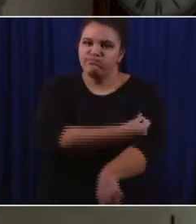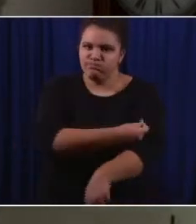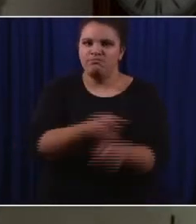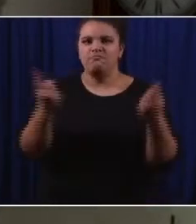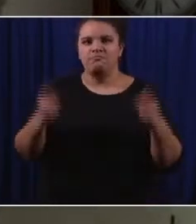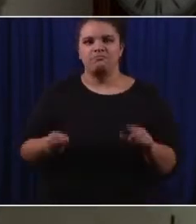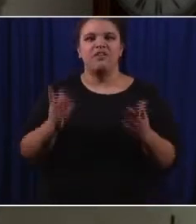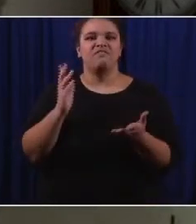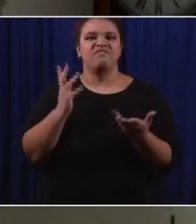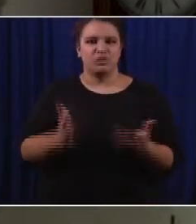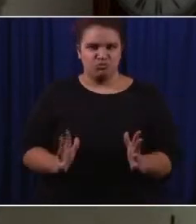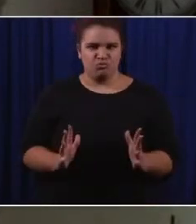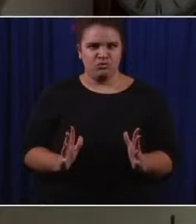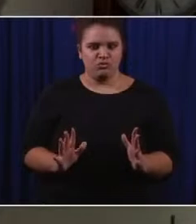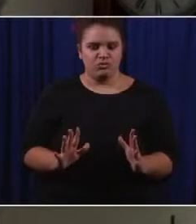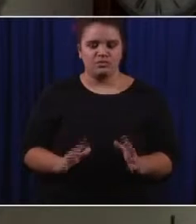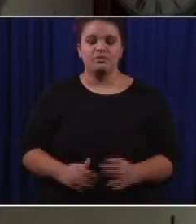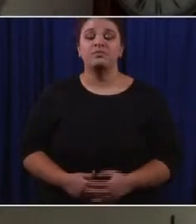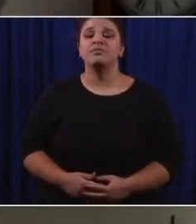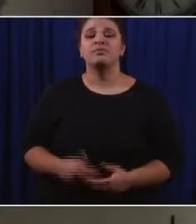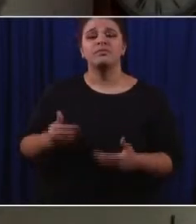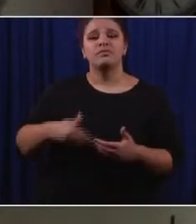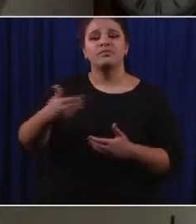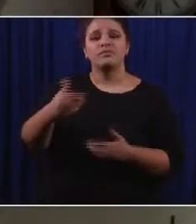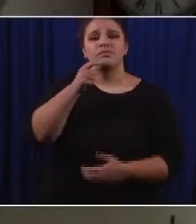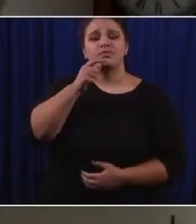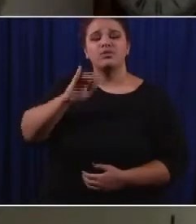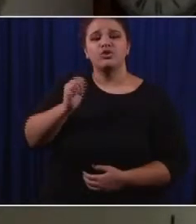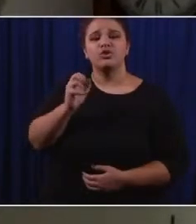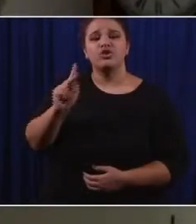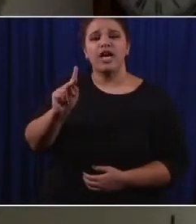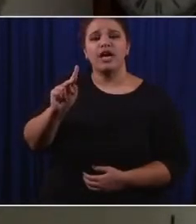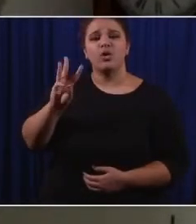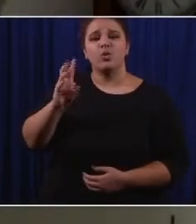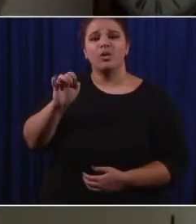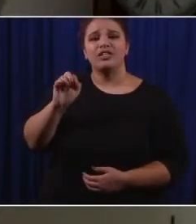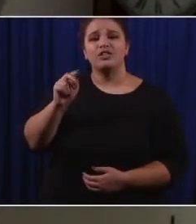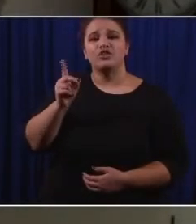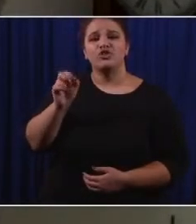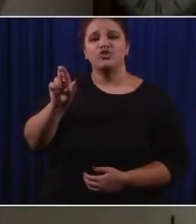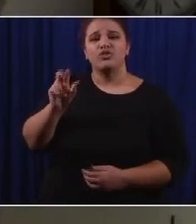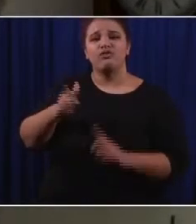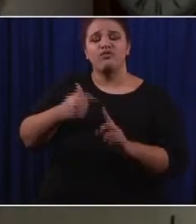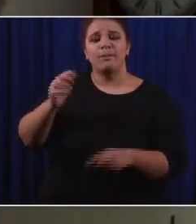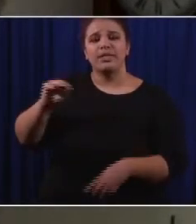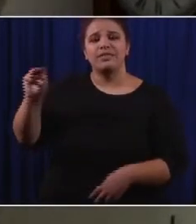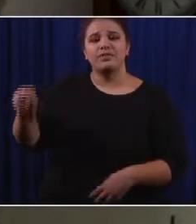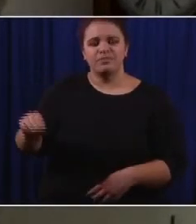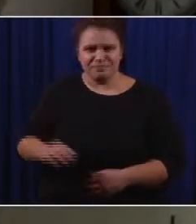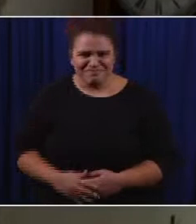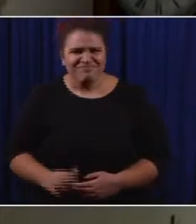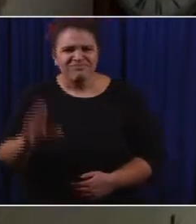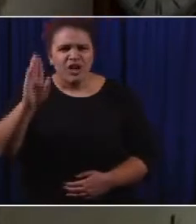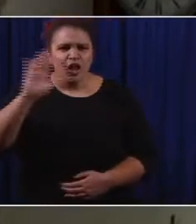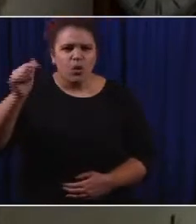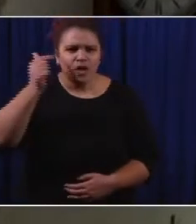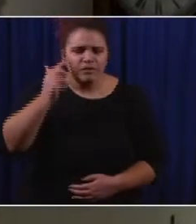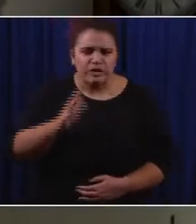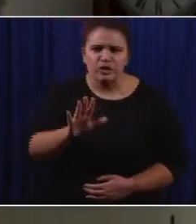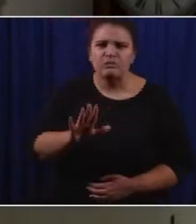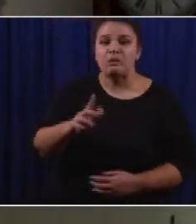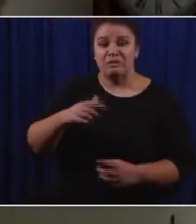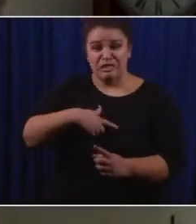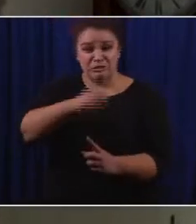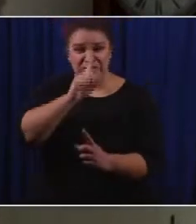Next question is from Jack Windsor at WMFD in Mansfield. Hey, Jack. Hi, Governor. This question is for you,